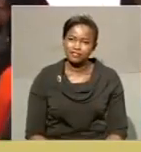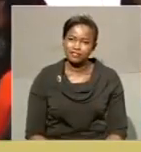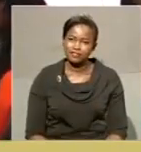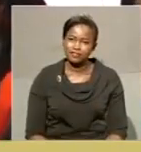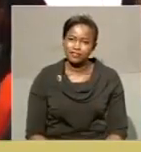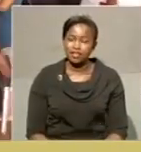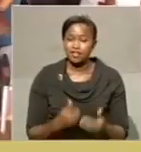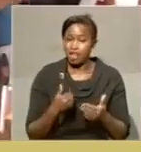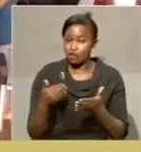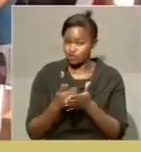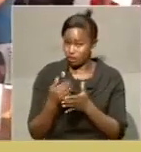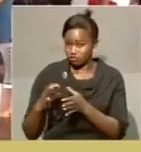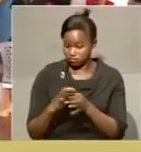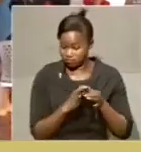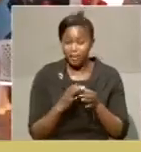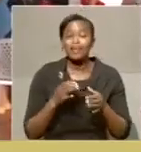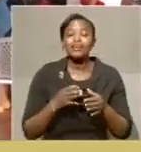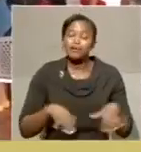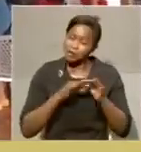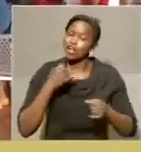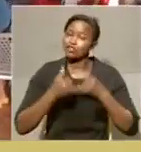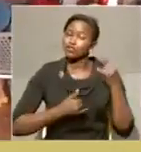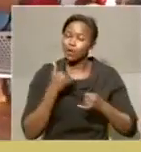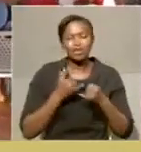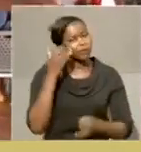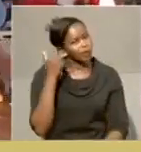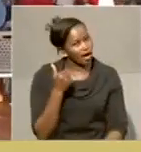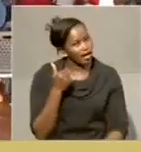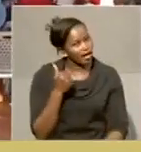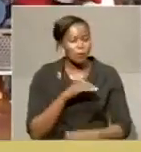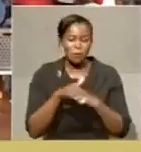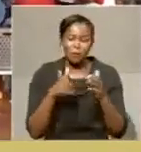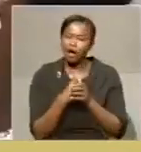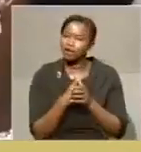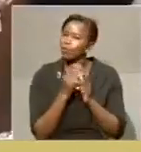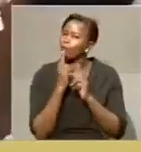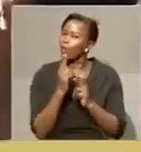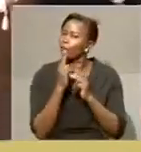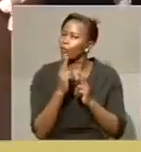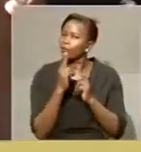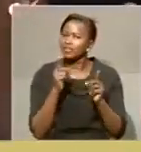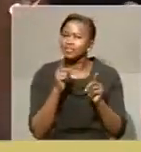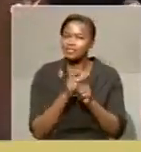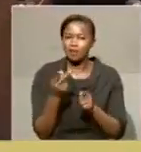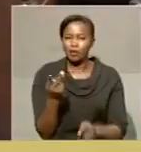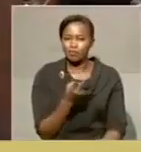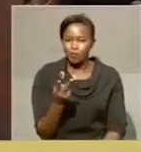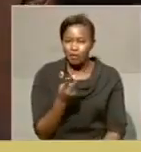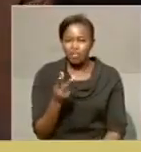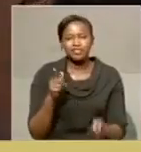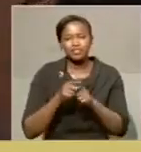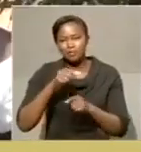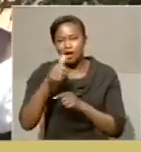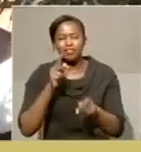This new union calls for celebrations. After all, it is all optimism, filling the couples and